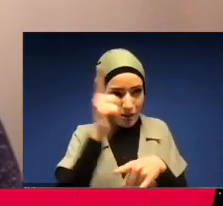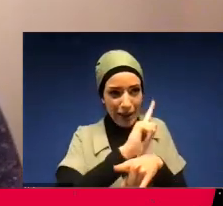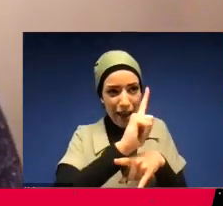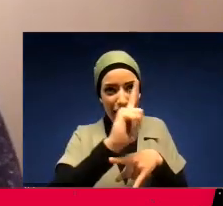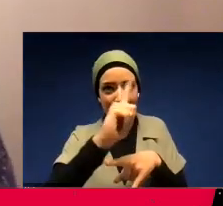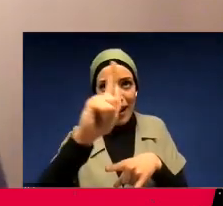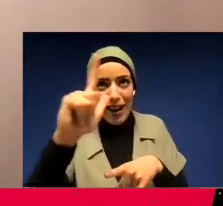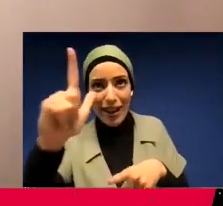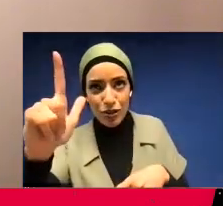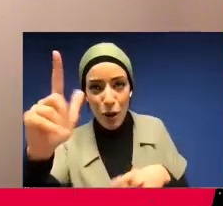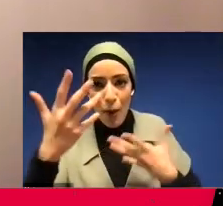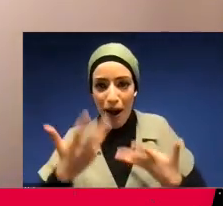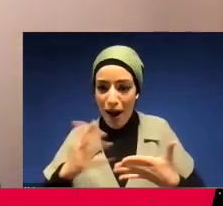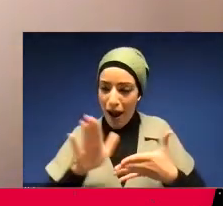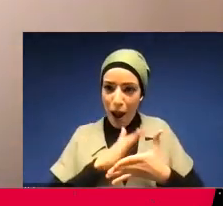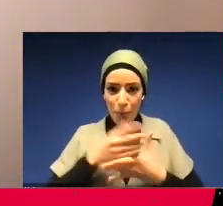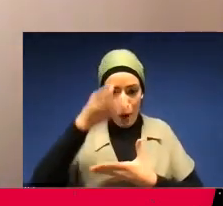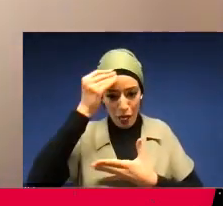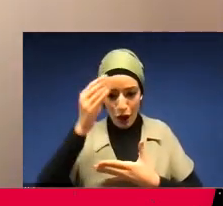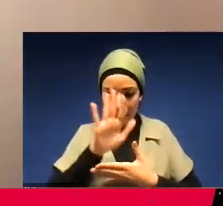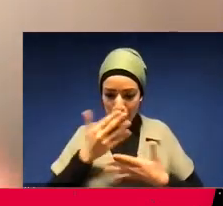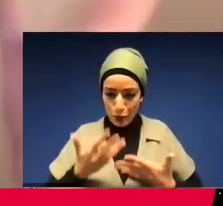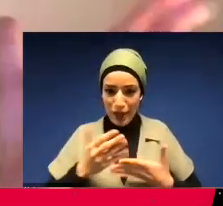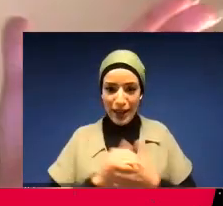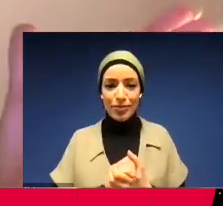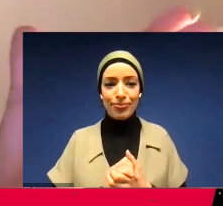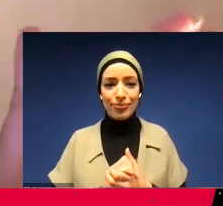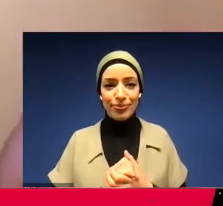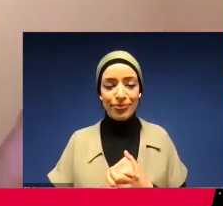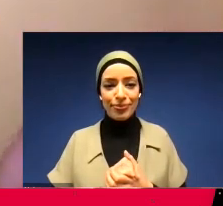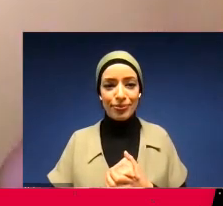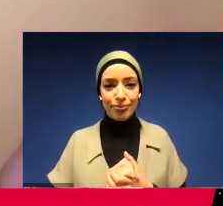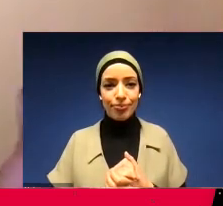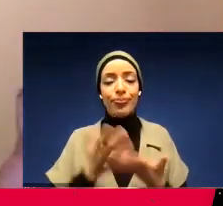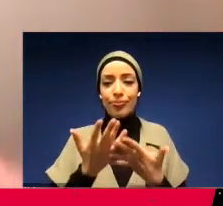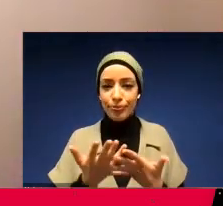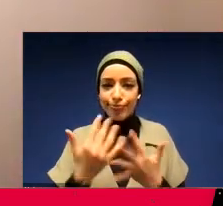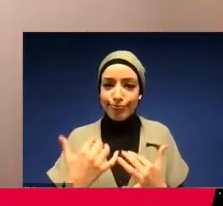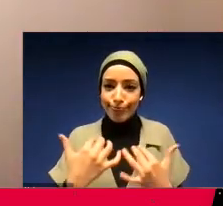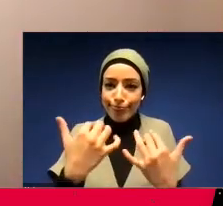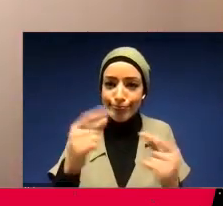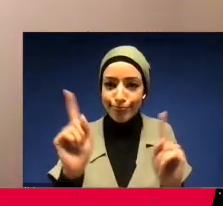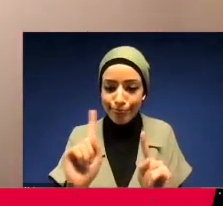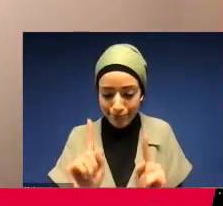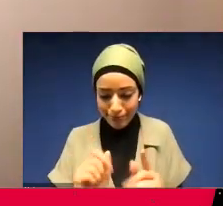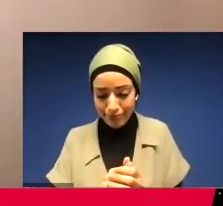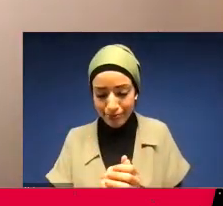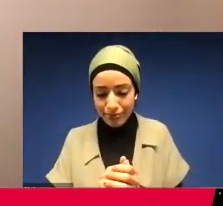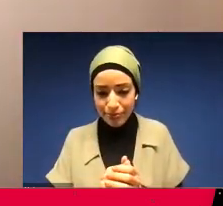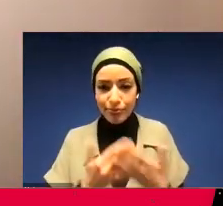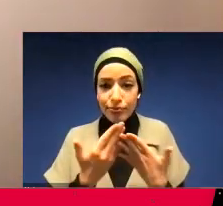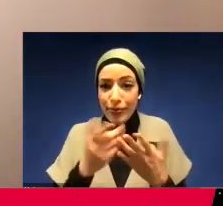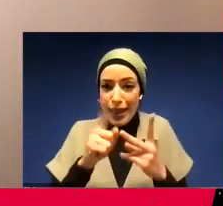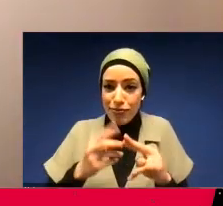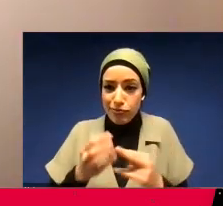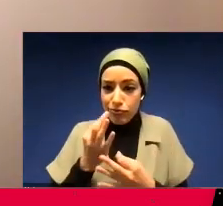today. but as we, you know, for those who are attending, please feel free, you know, to put any questions